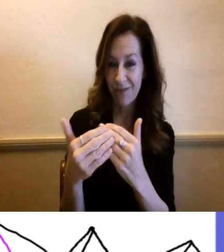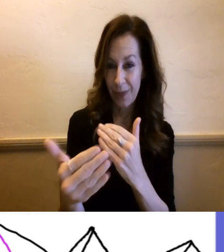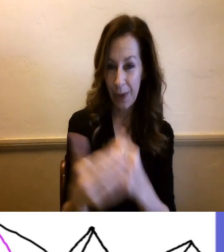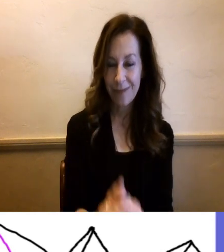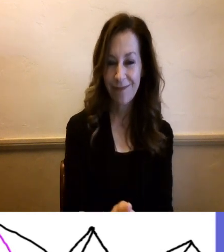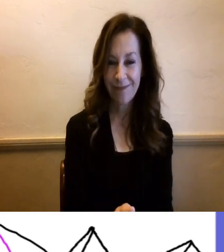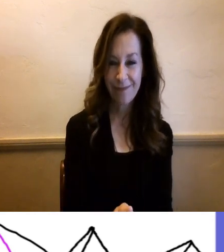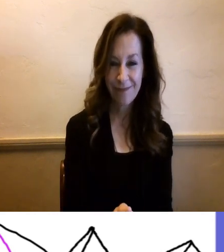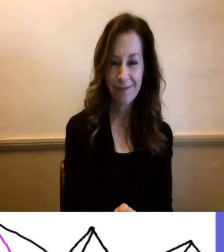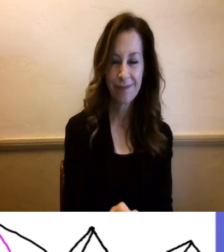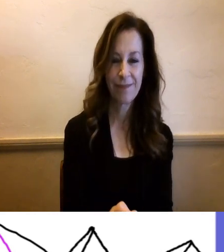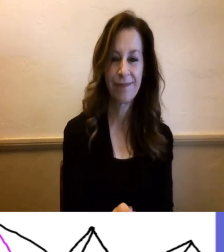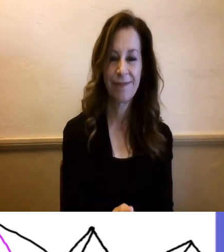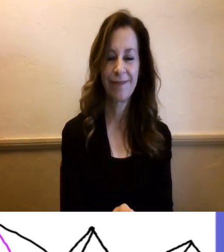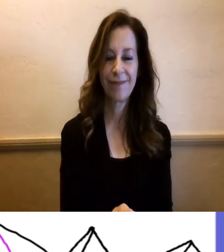ahead.